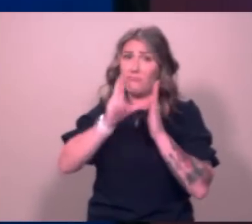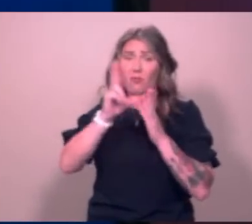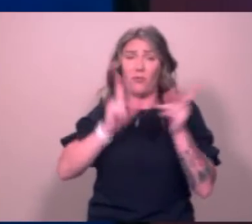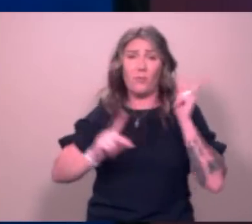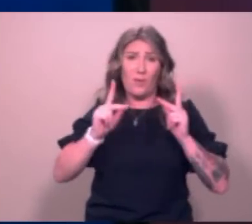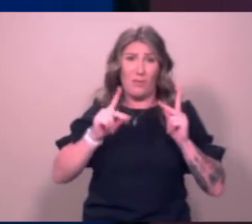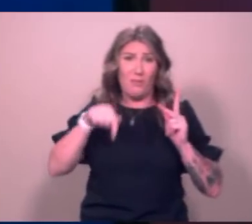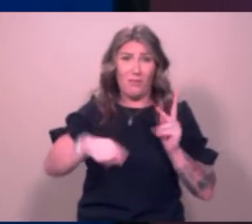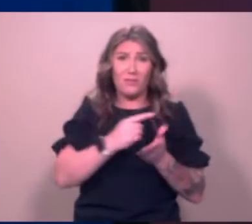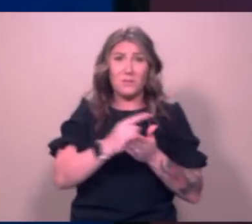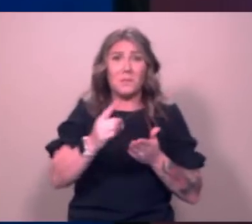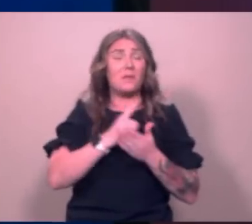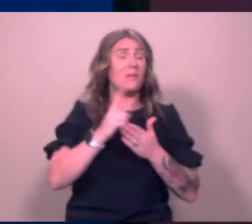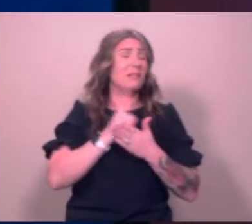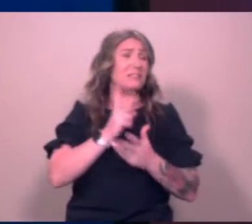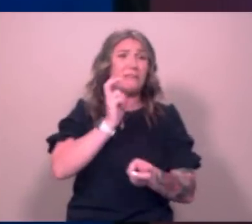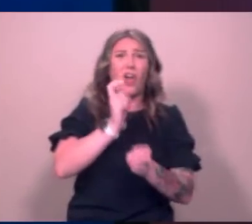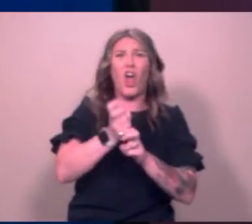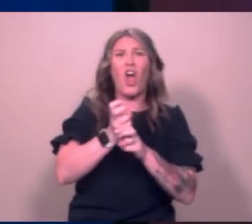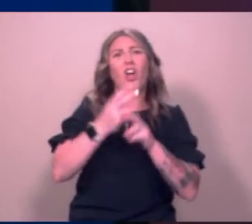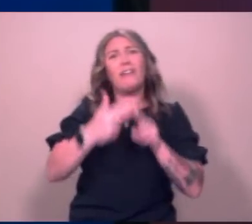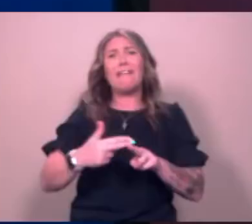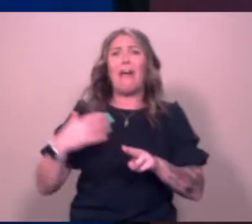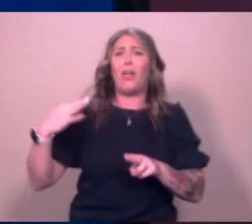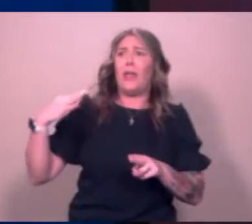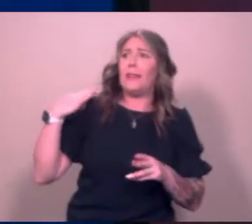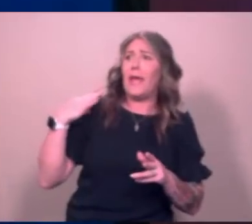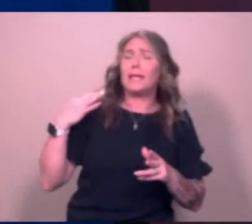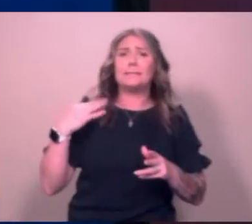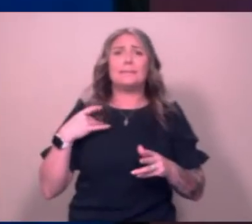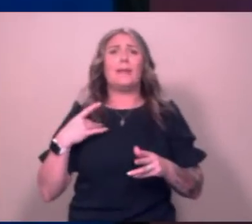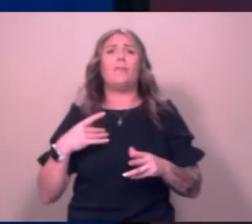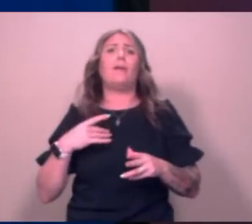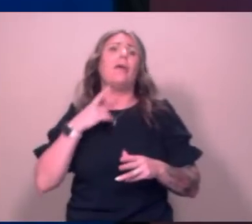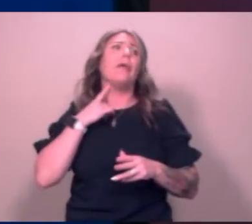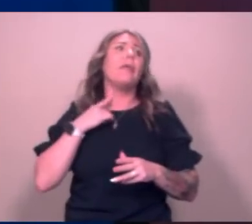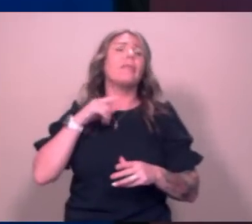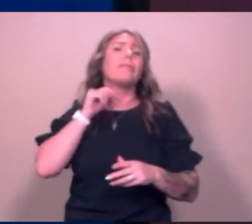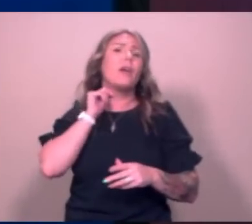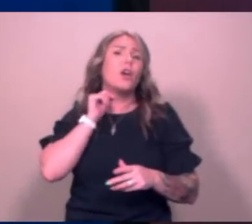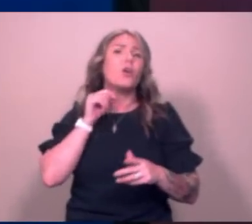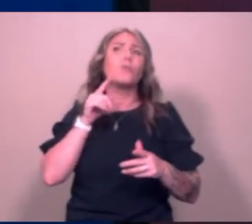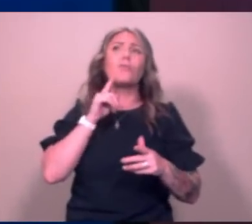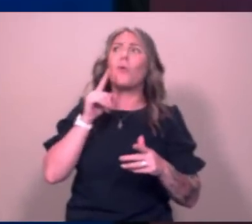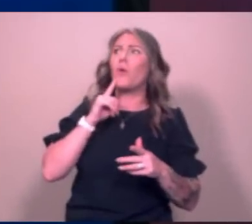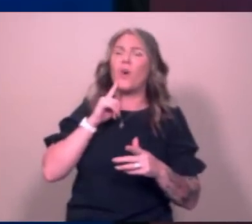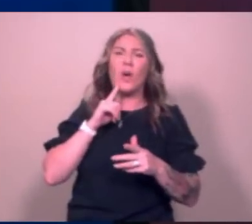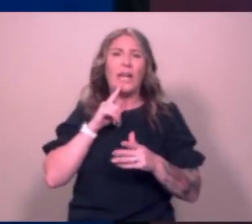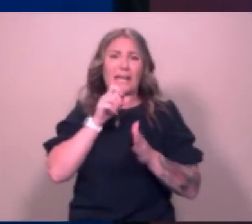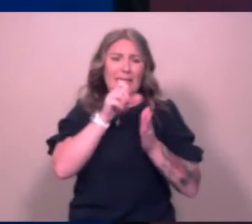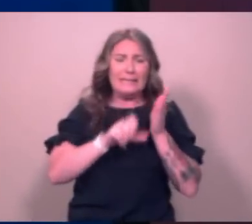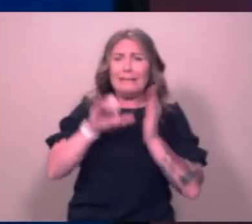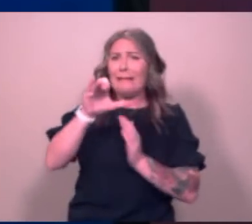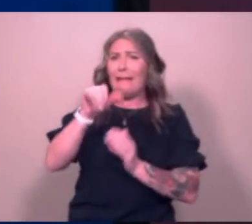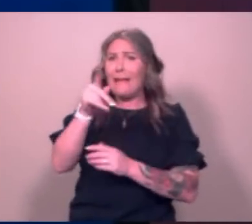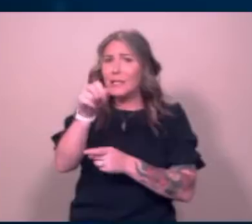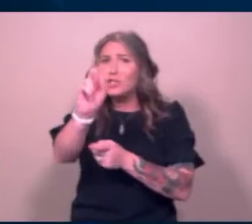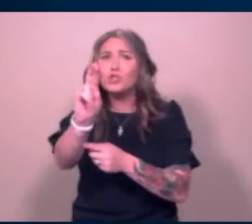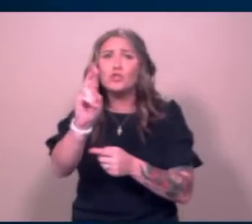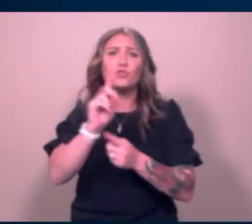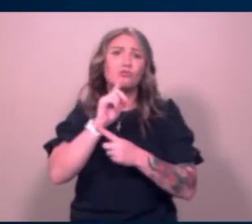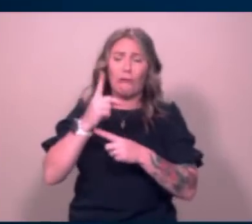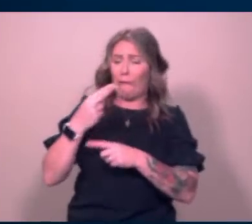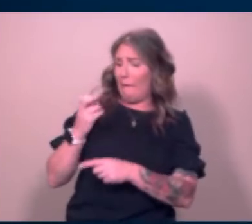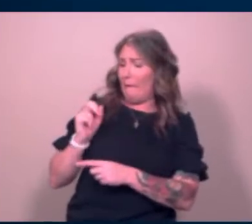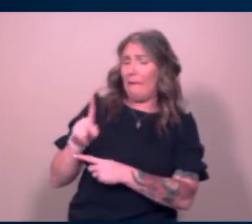because it is hard to call them elective. Things like parathyroidectomies for cancer, lung nodules for cancer, breast reconstruction, a hip that has to be replaced. I